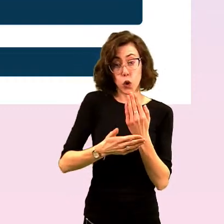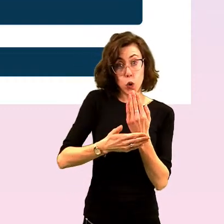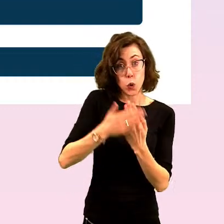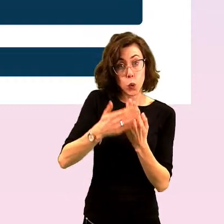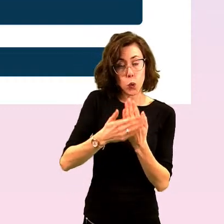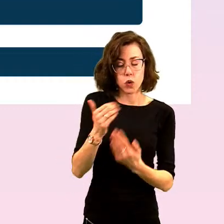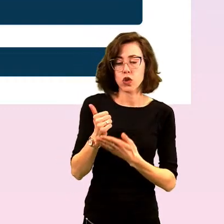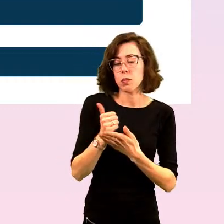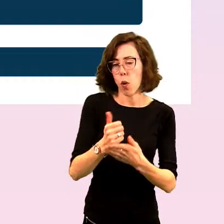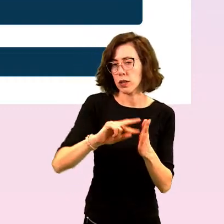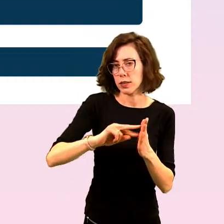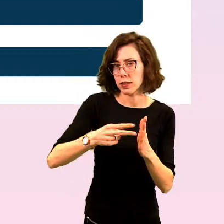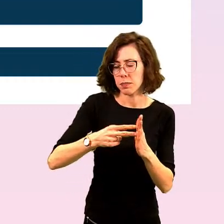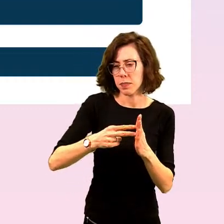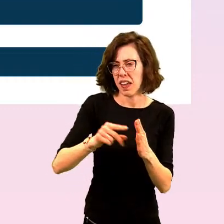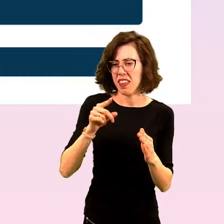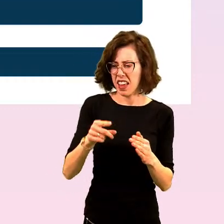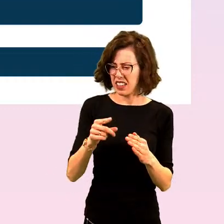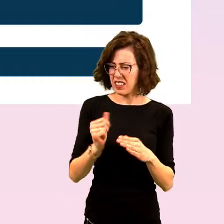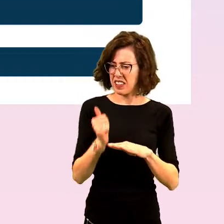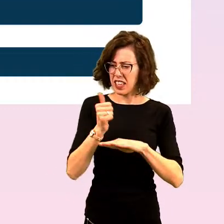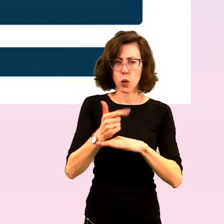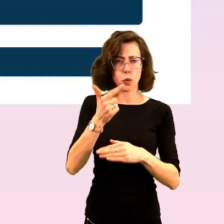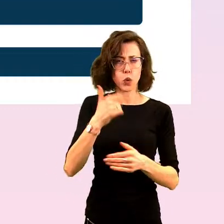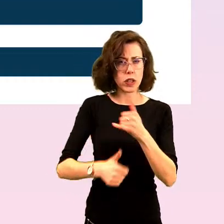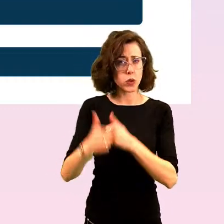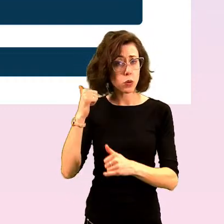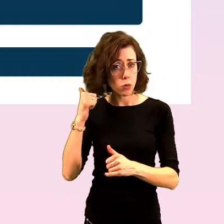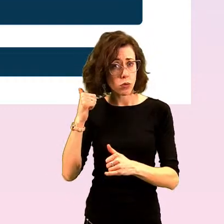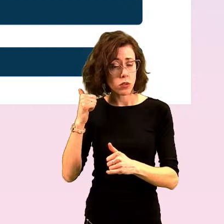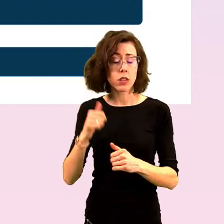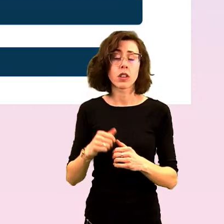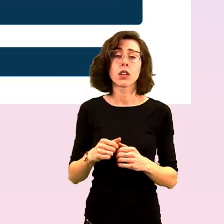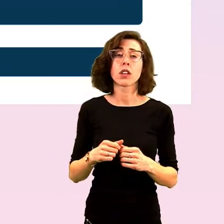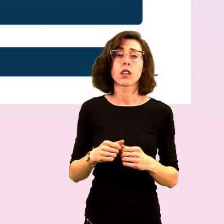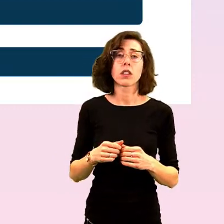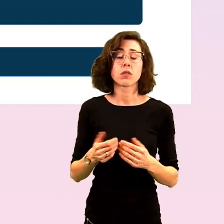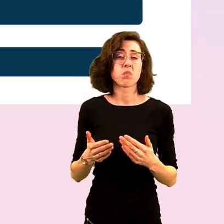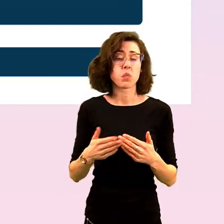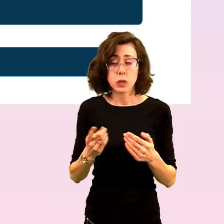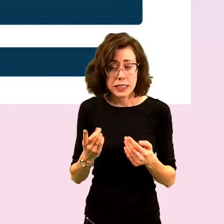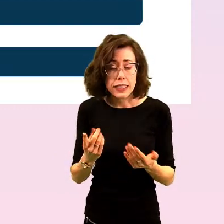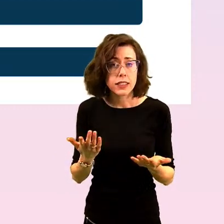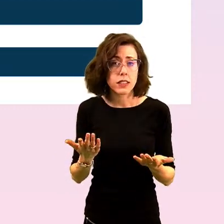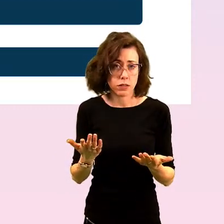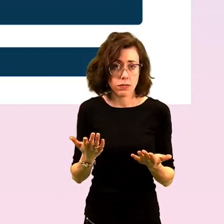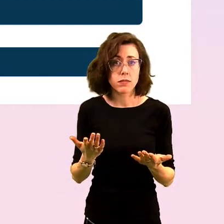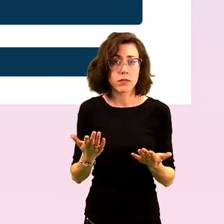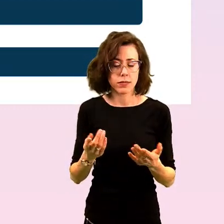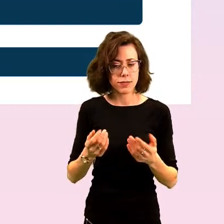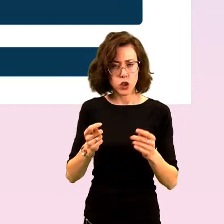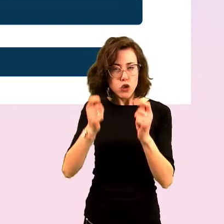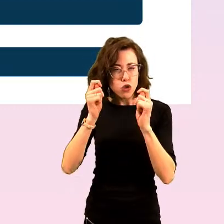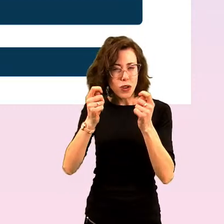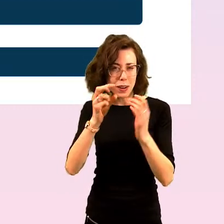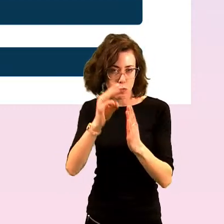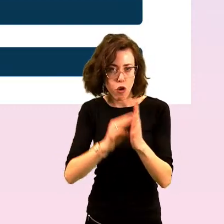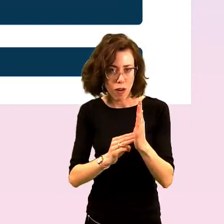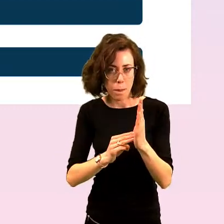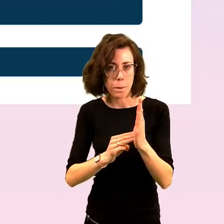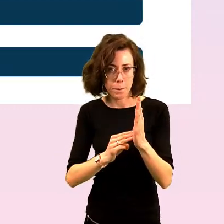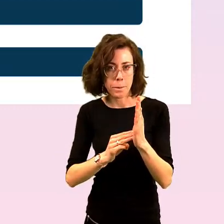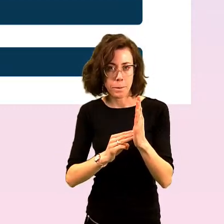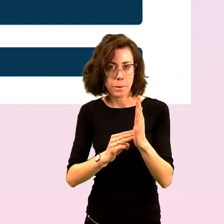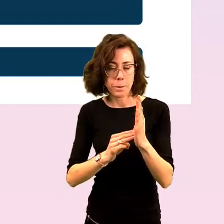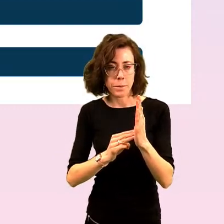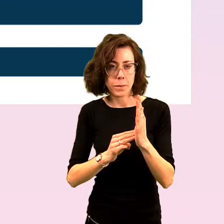running now for about 2 years. And what that is it's a training program with